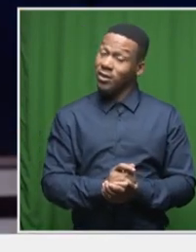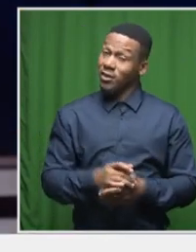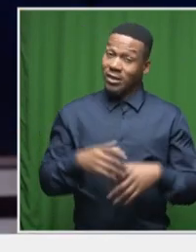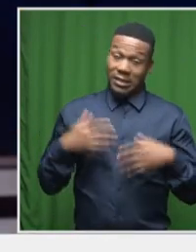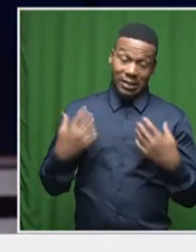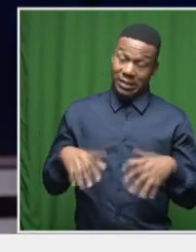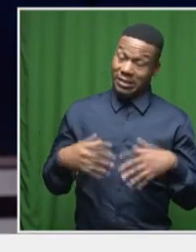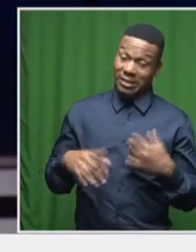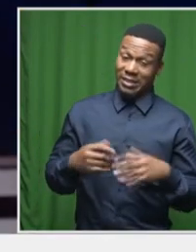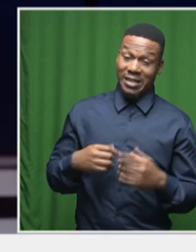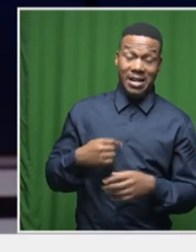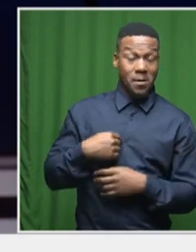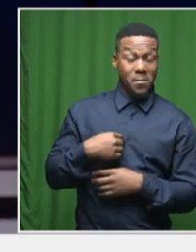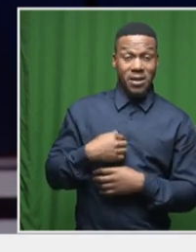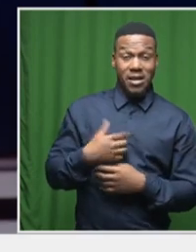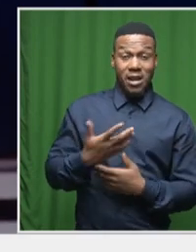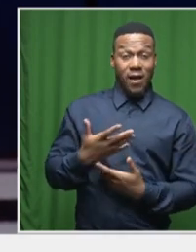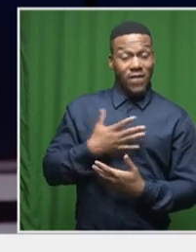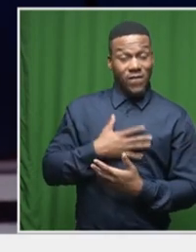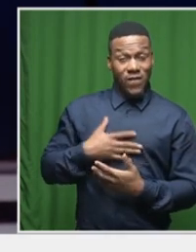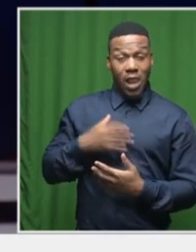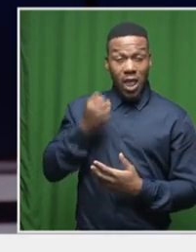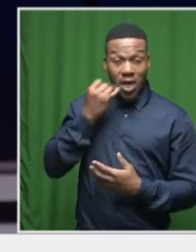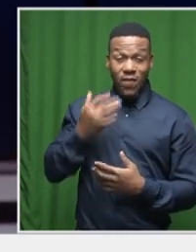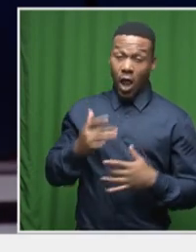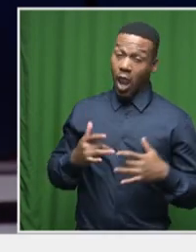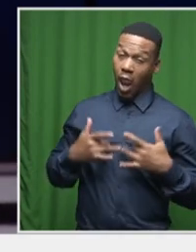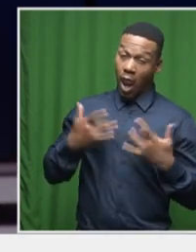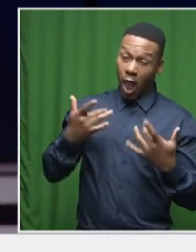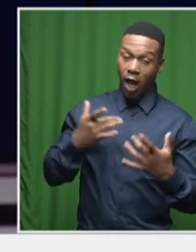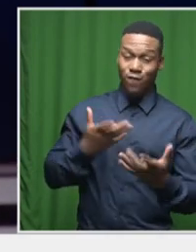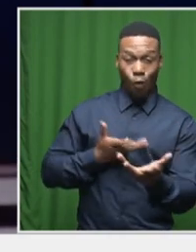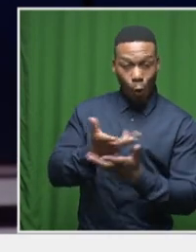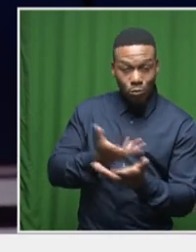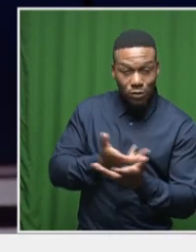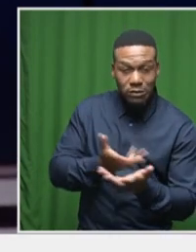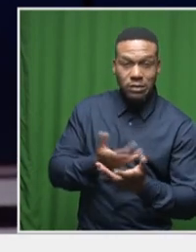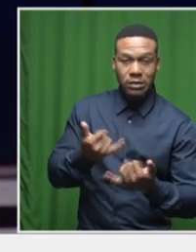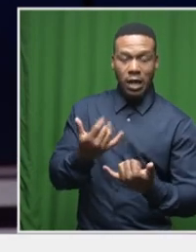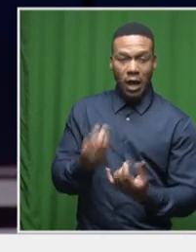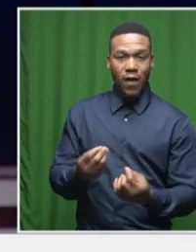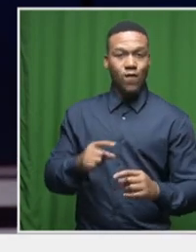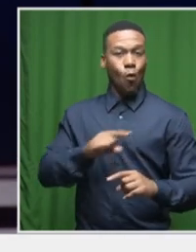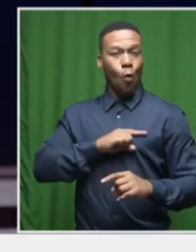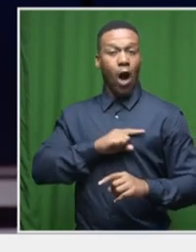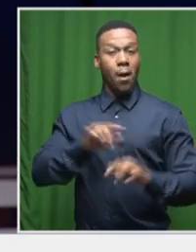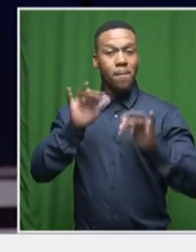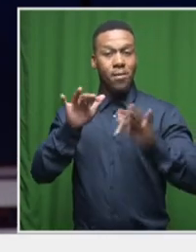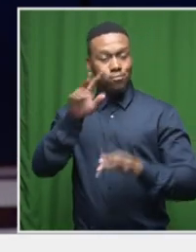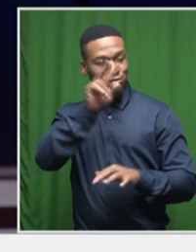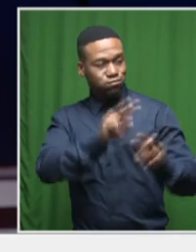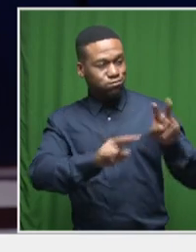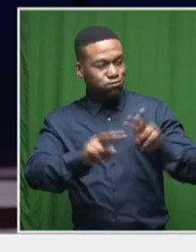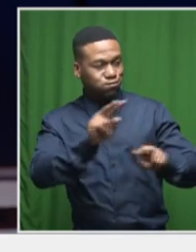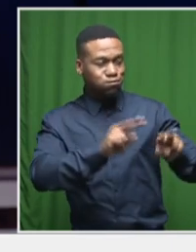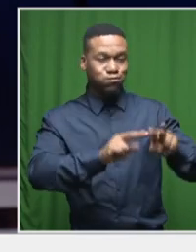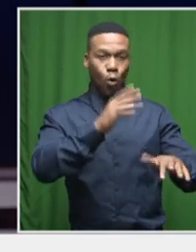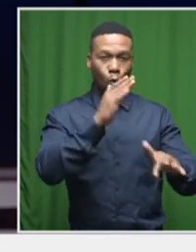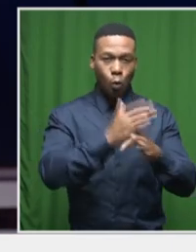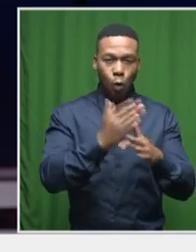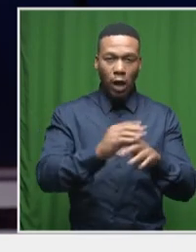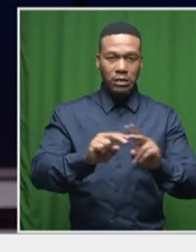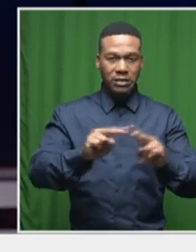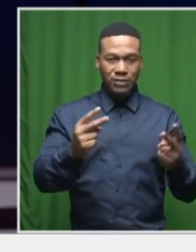we were having this conversation live at Keys Art Mill so that people can be able to see the different artworks that we